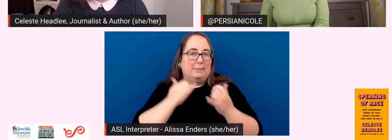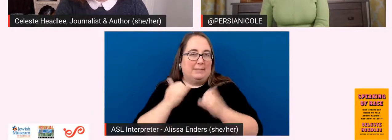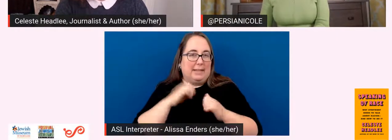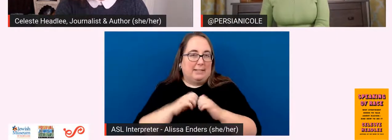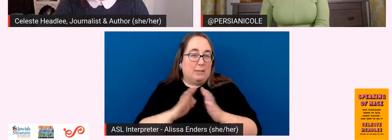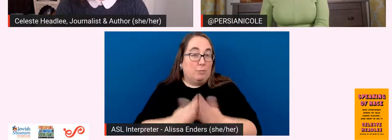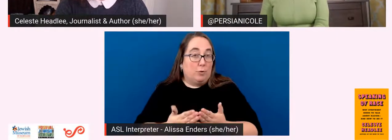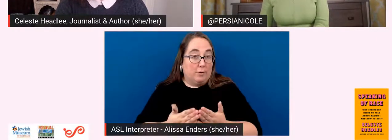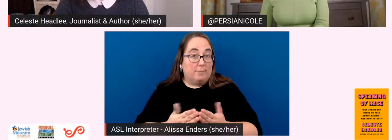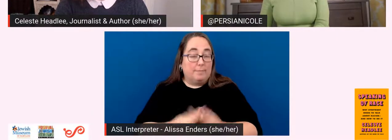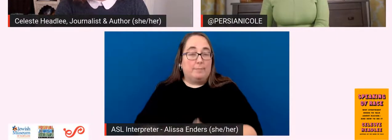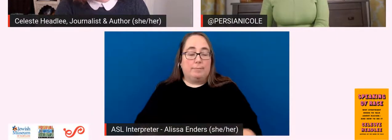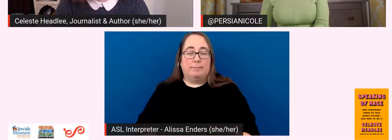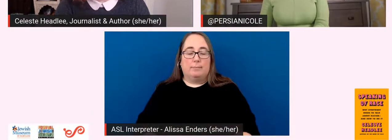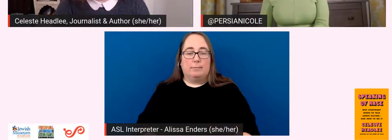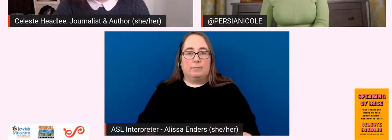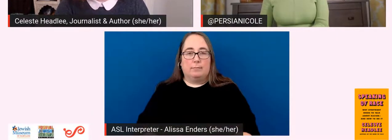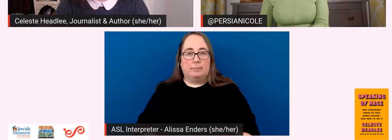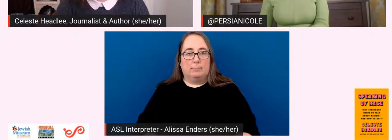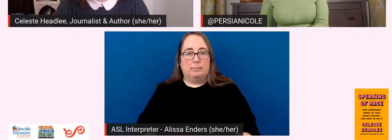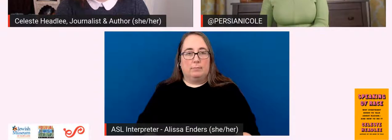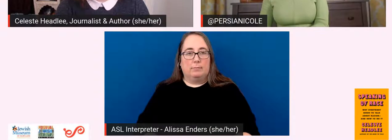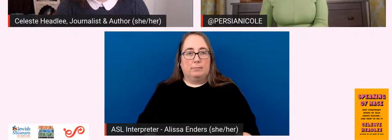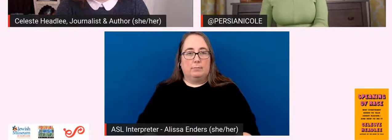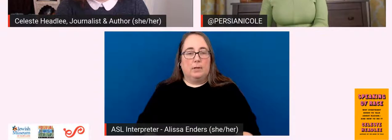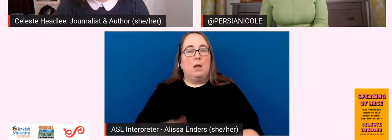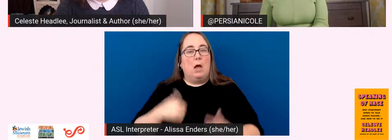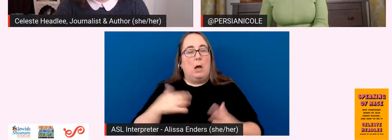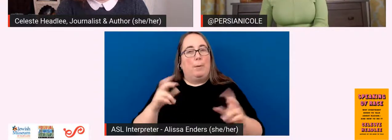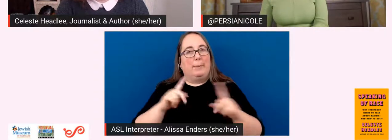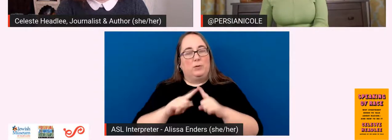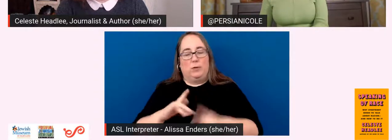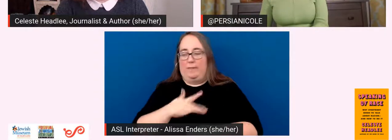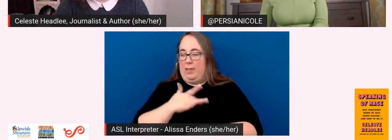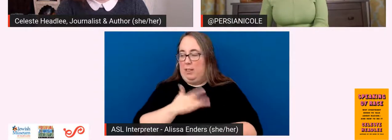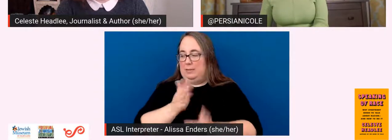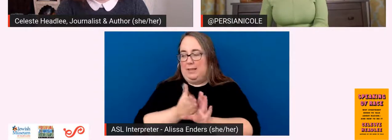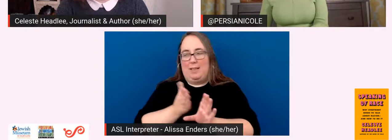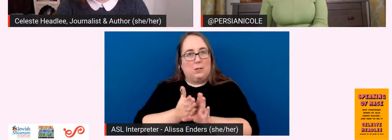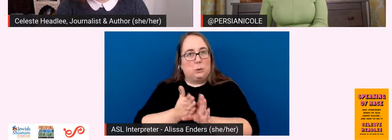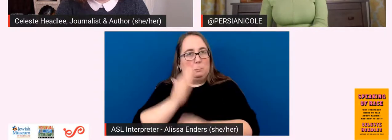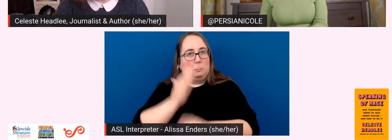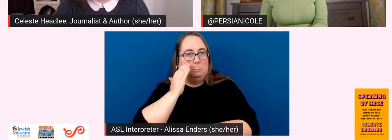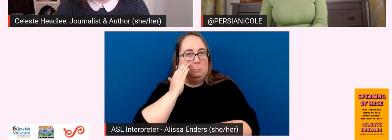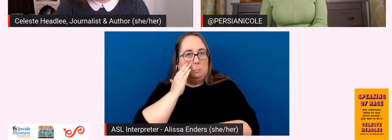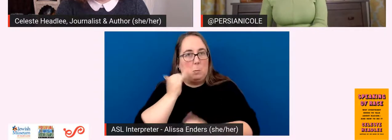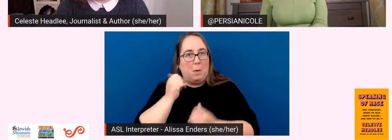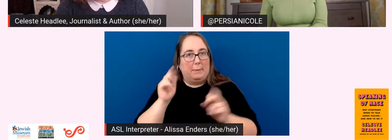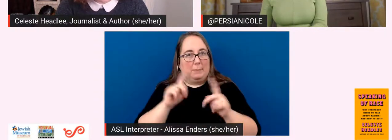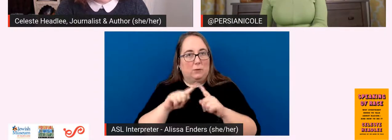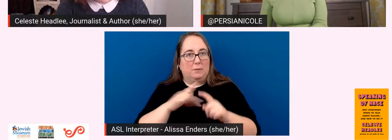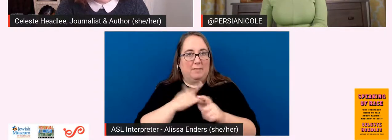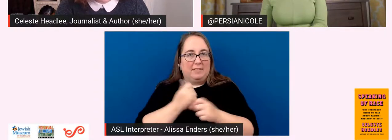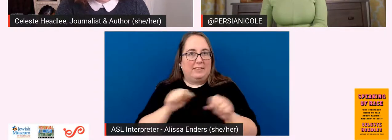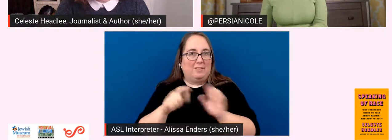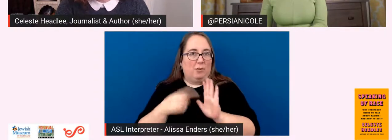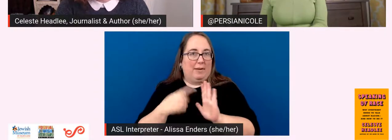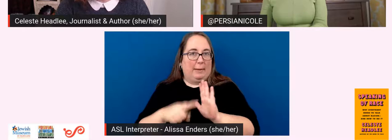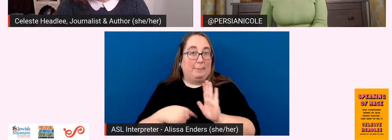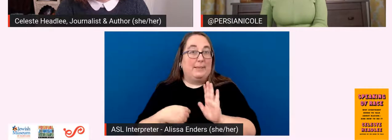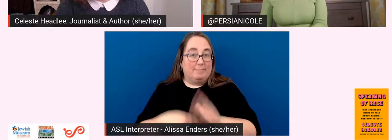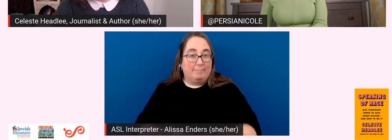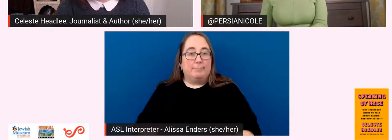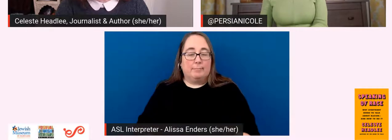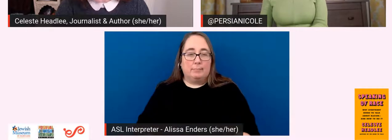book. And I want people to feel the psychological standing, and they want a few people to feel safe correcting me.